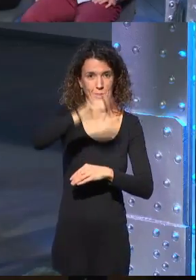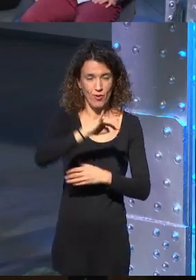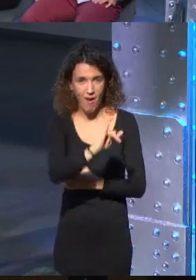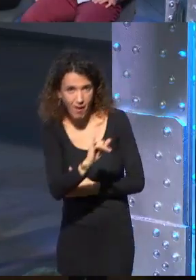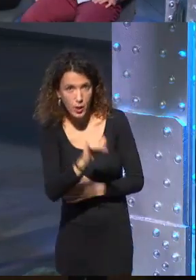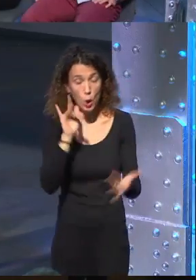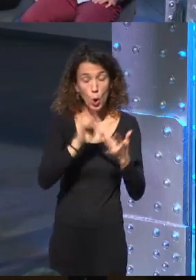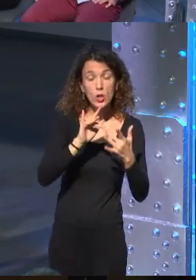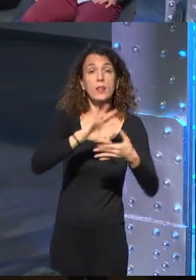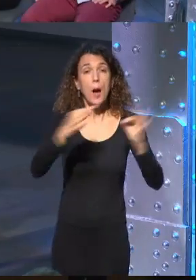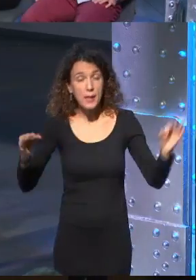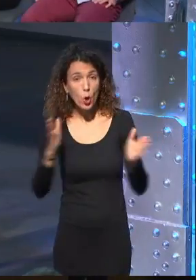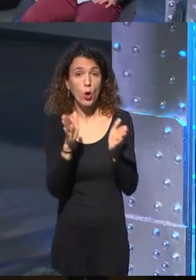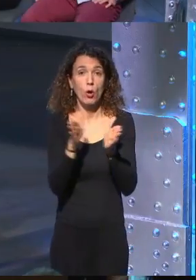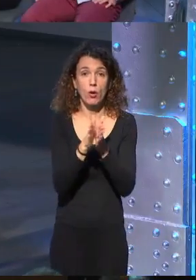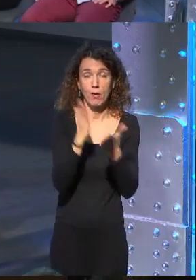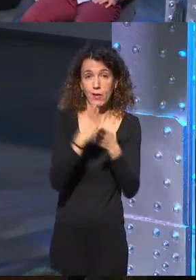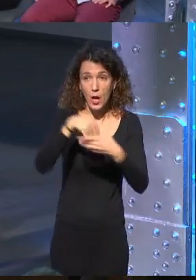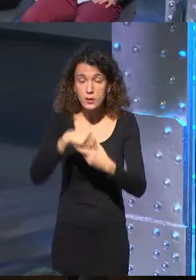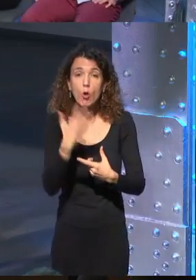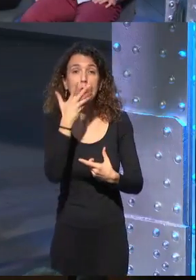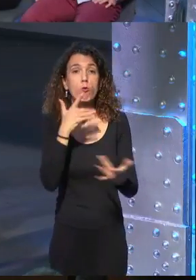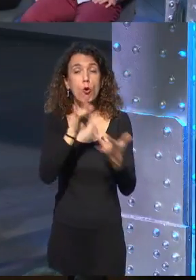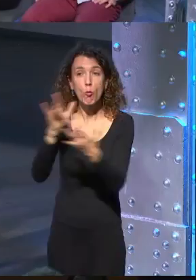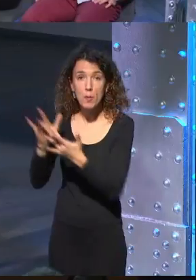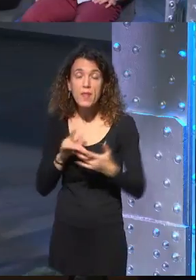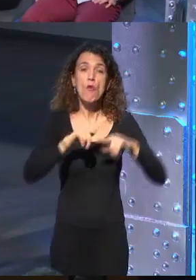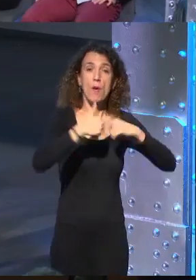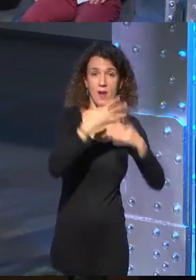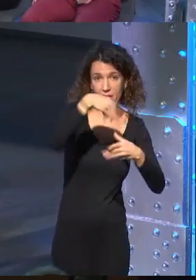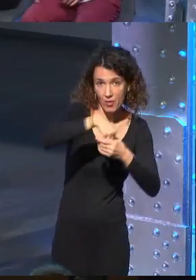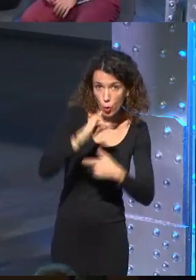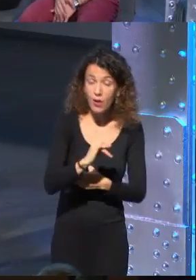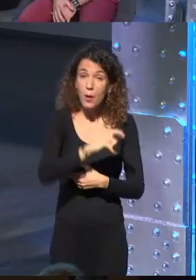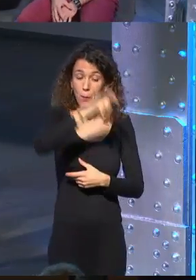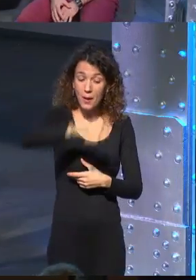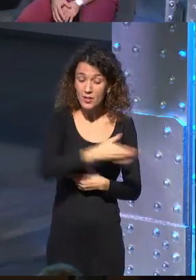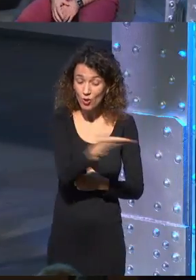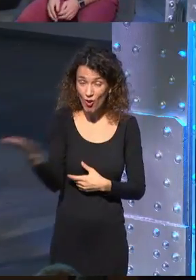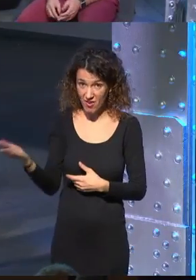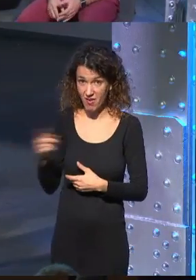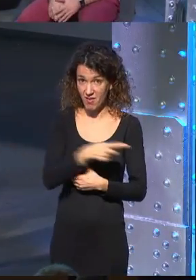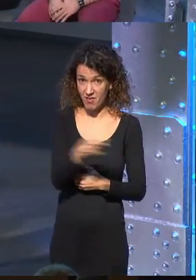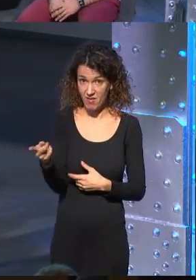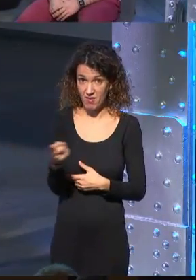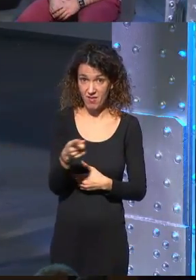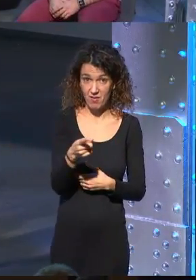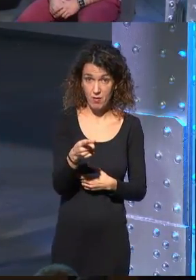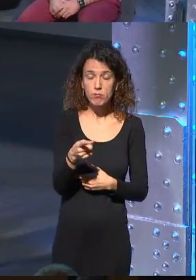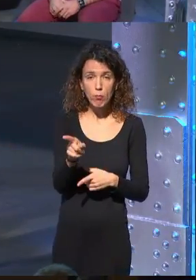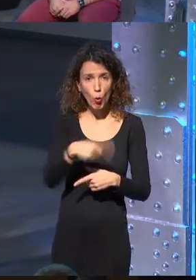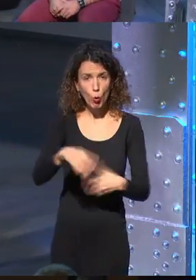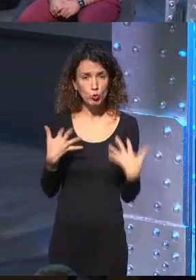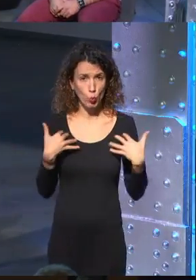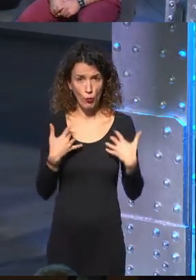the other side there are people, that your contacts are friends from your classroom, are acquaintances, or are relatives. And these